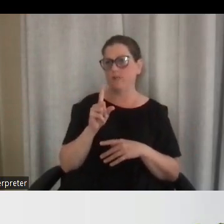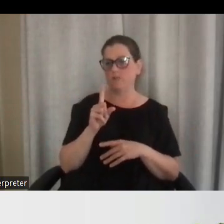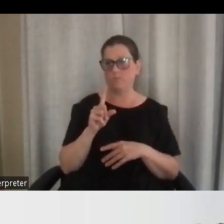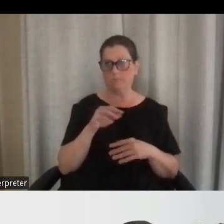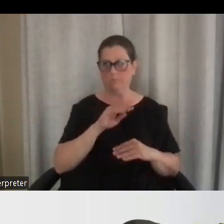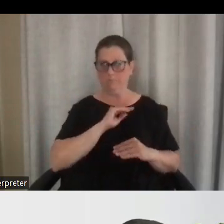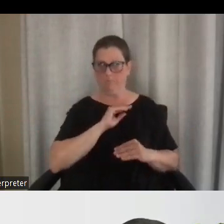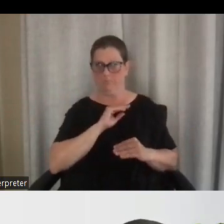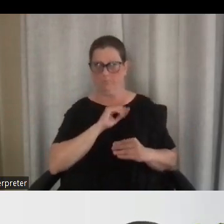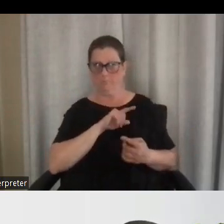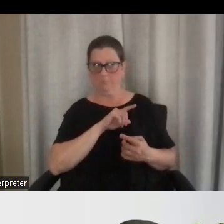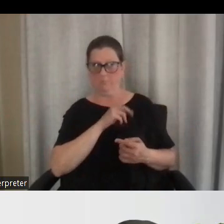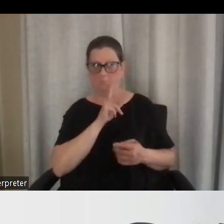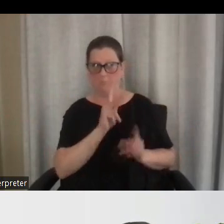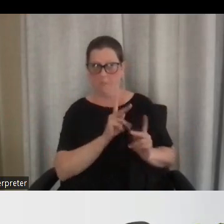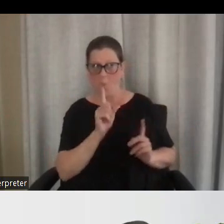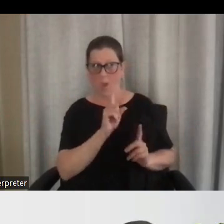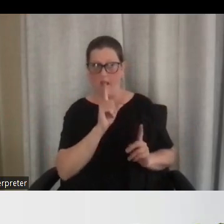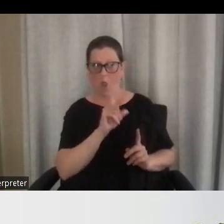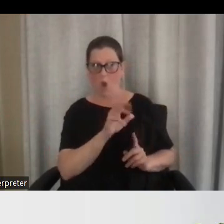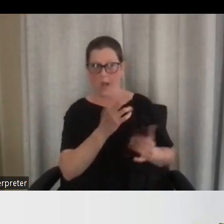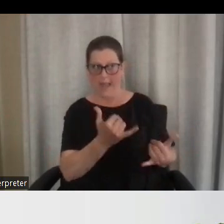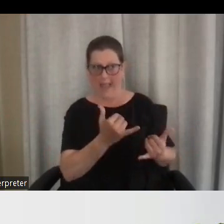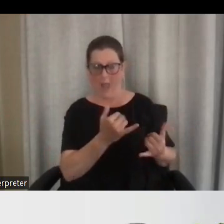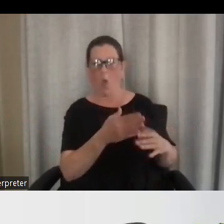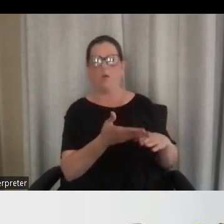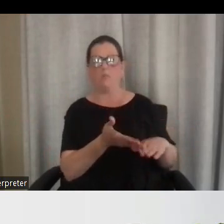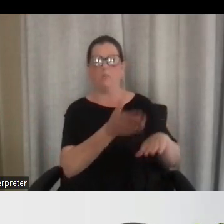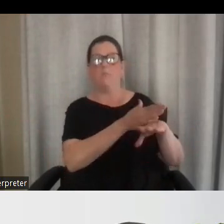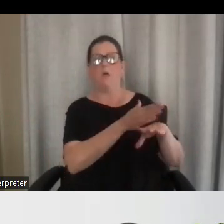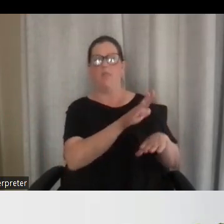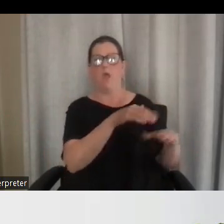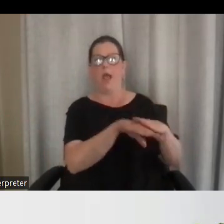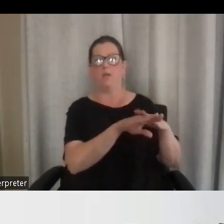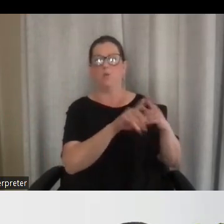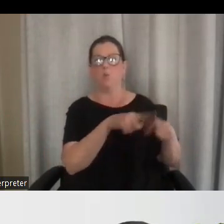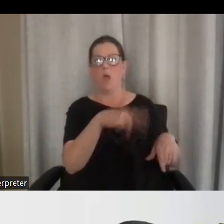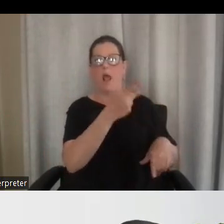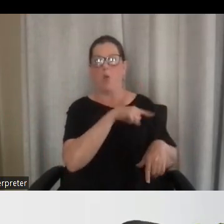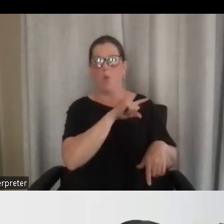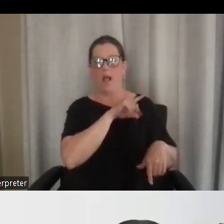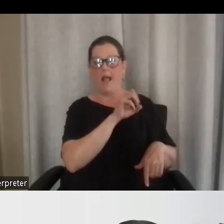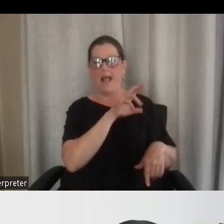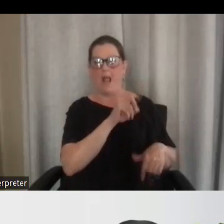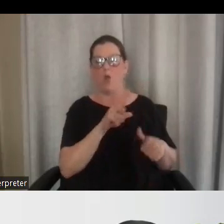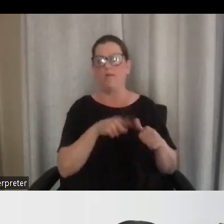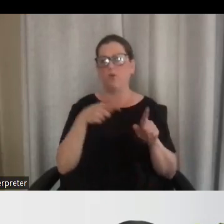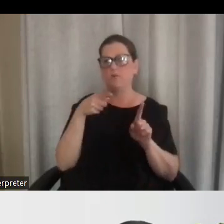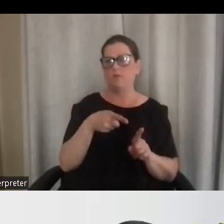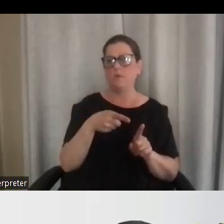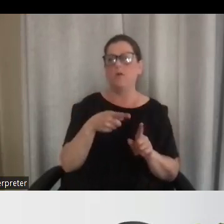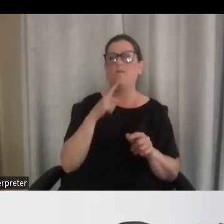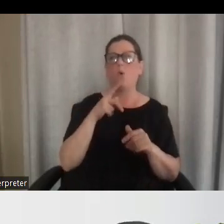at and increase their access to high quality care. So the first area is around primary care